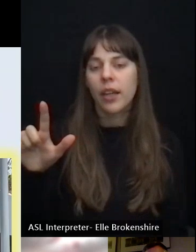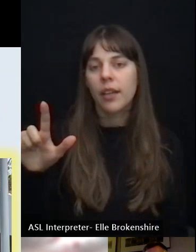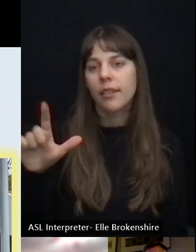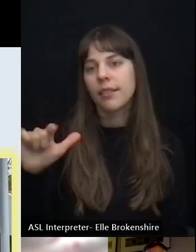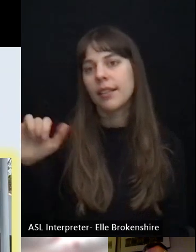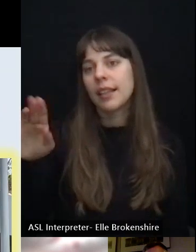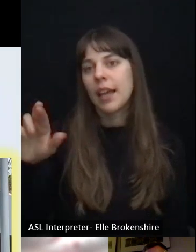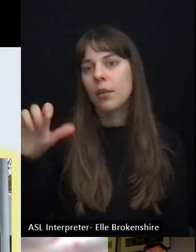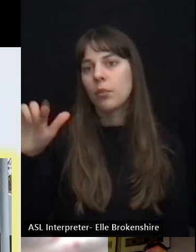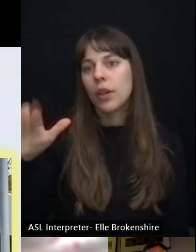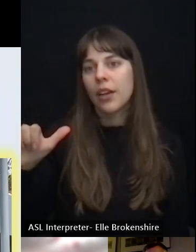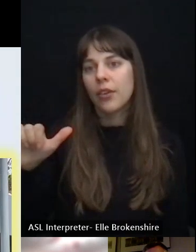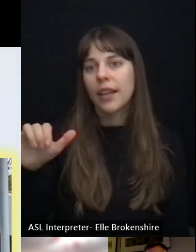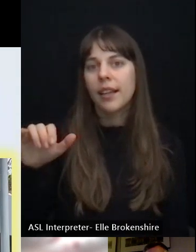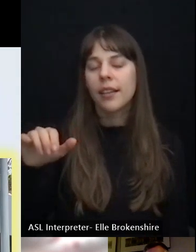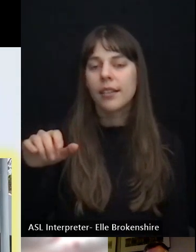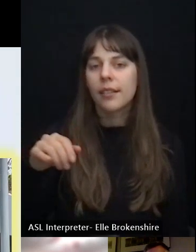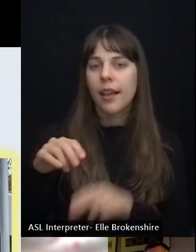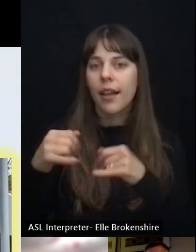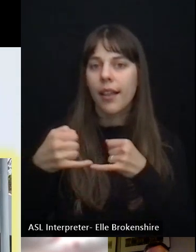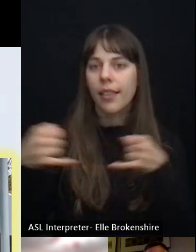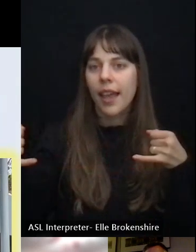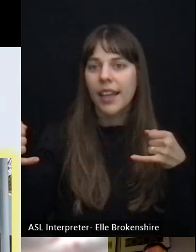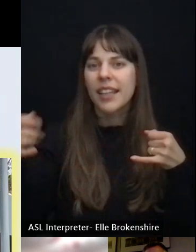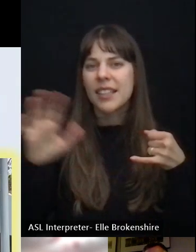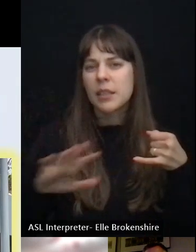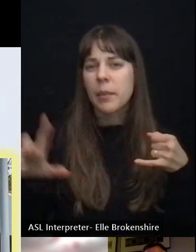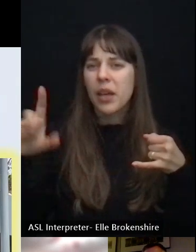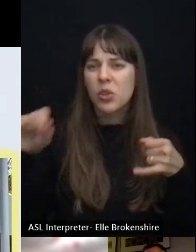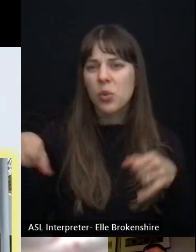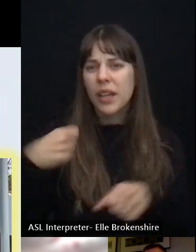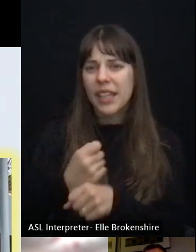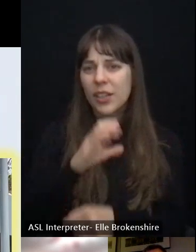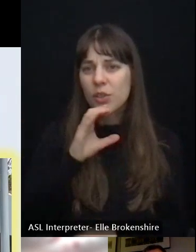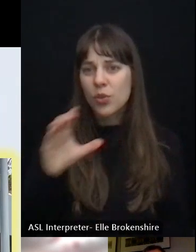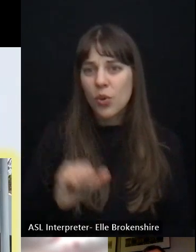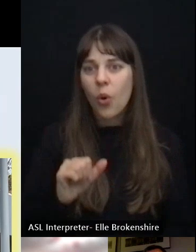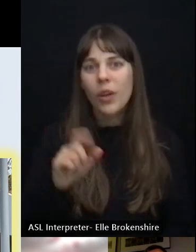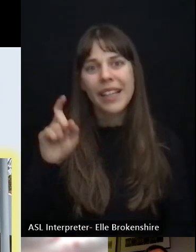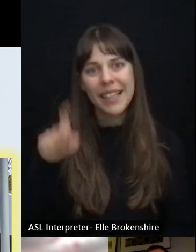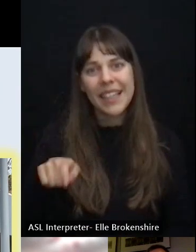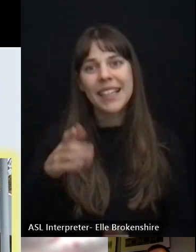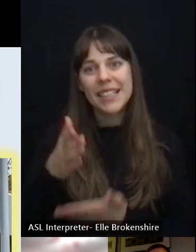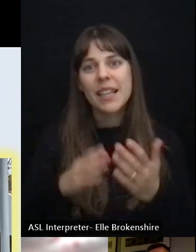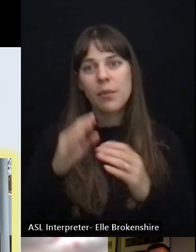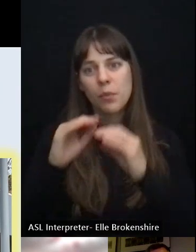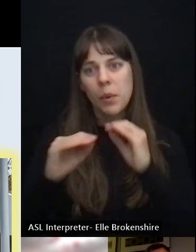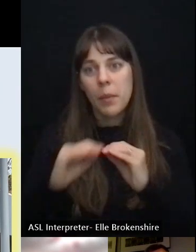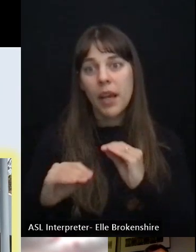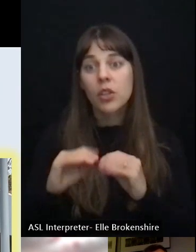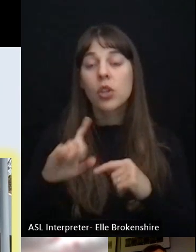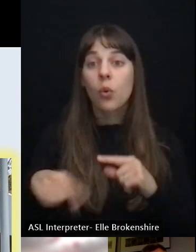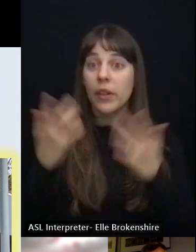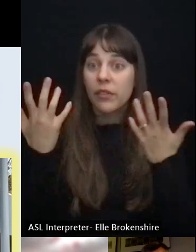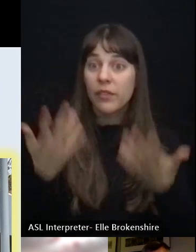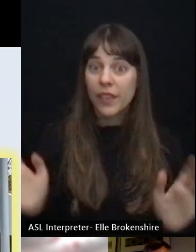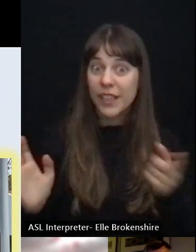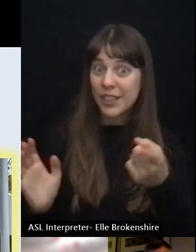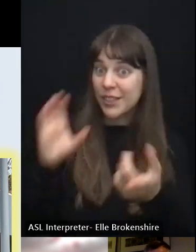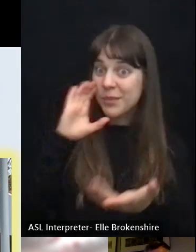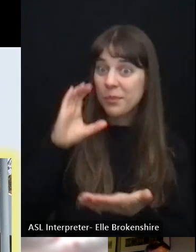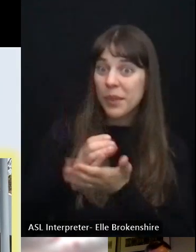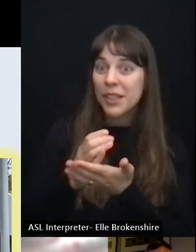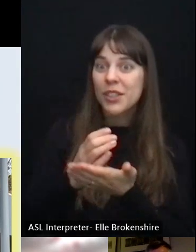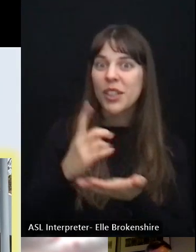old. And it was in need of a significant amount of repairs. And as you can see here from this picture at completion, it looks like it's a brand